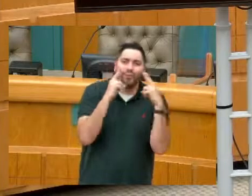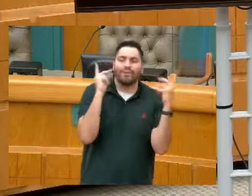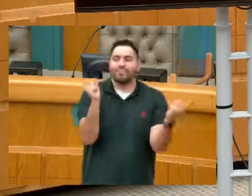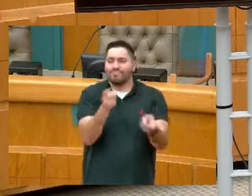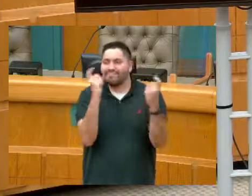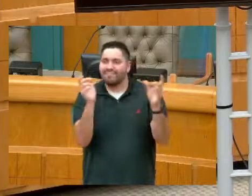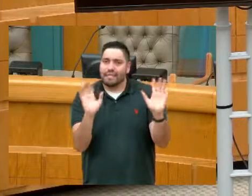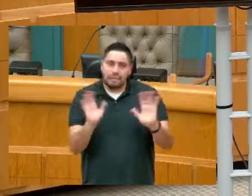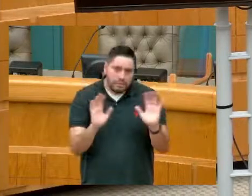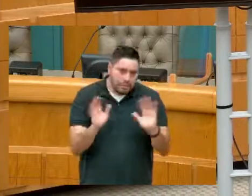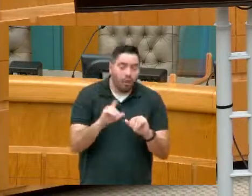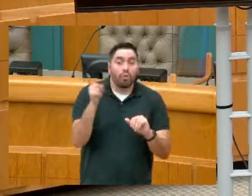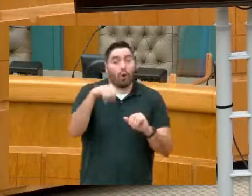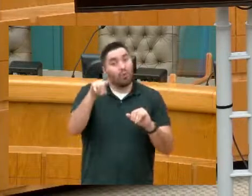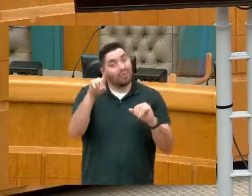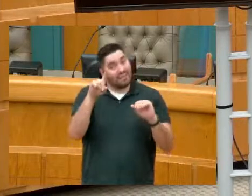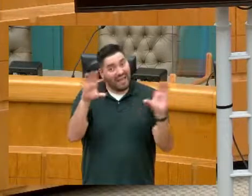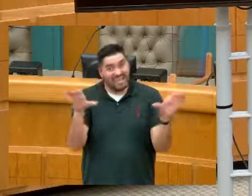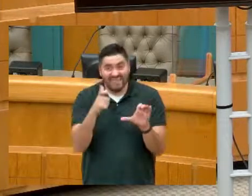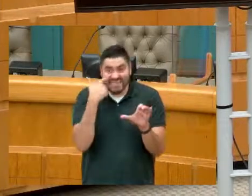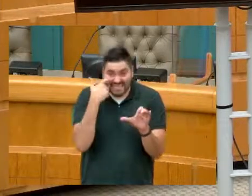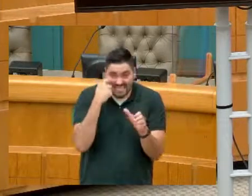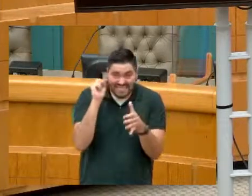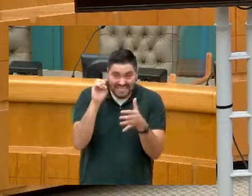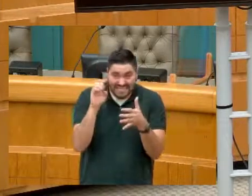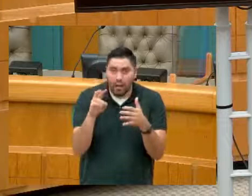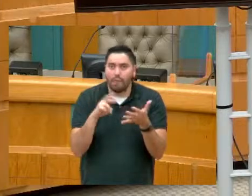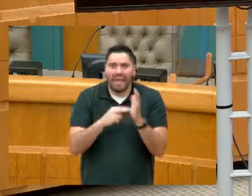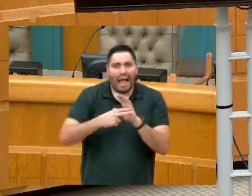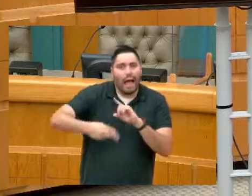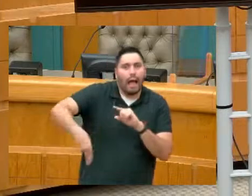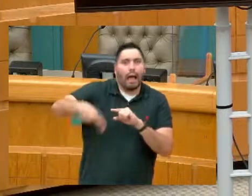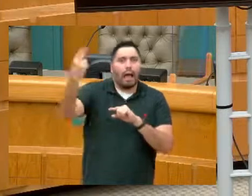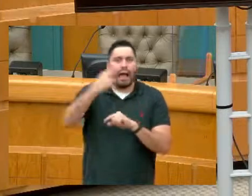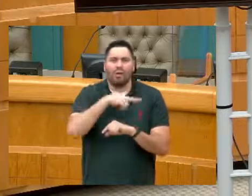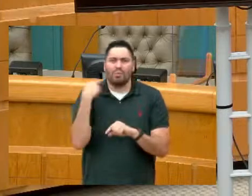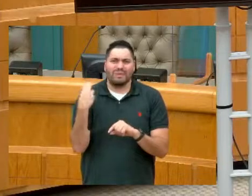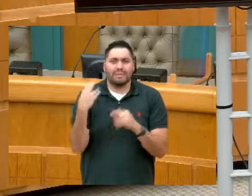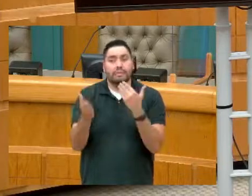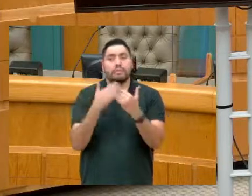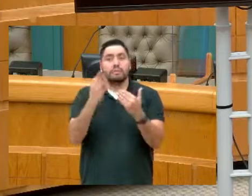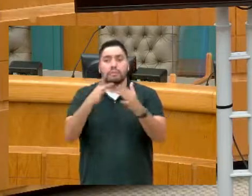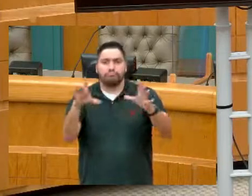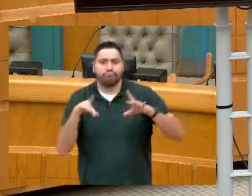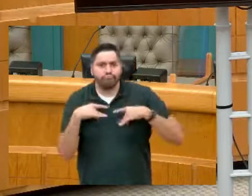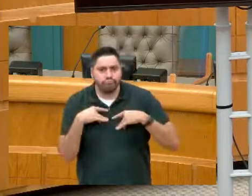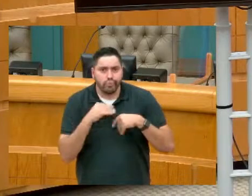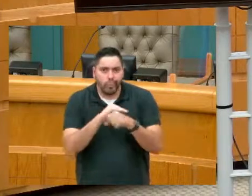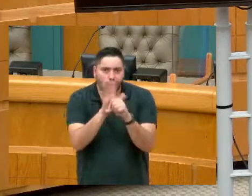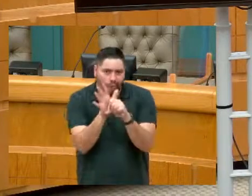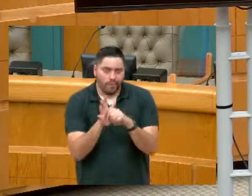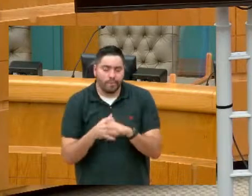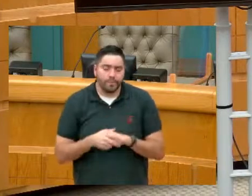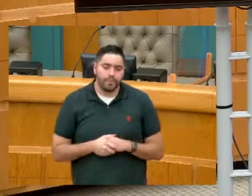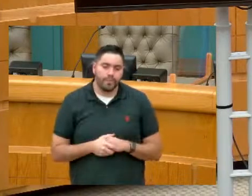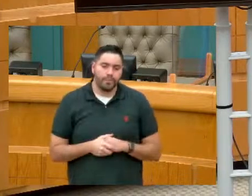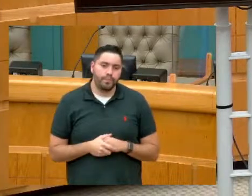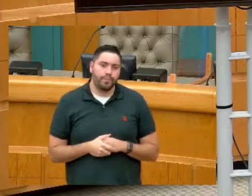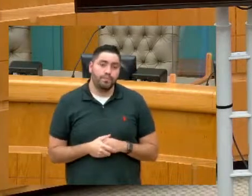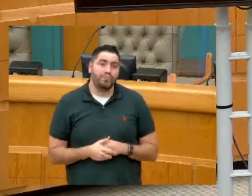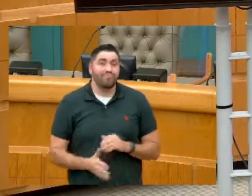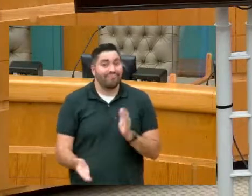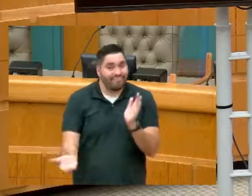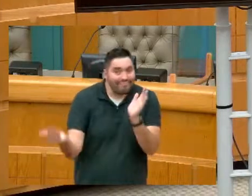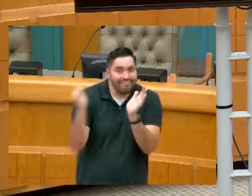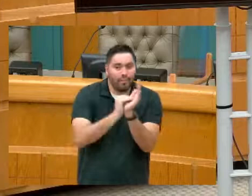The traditional trick-or-treating where treats are handed to children who go door to door, or trunk or treat where treats are handed